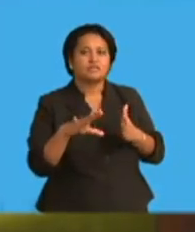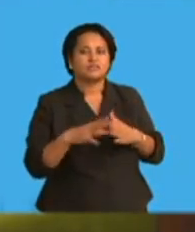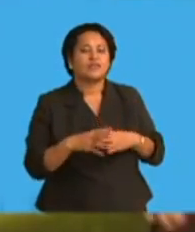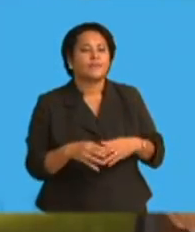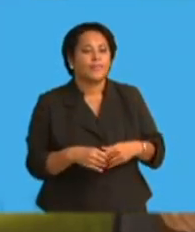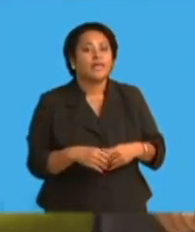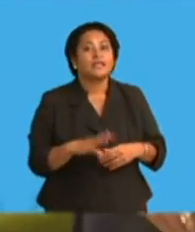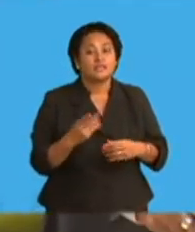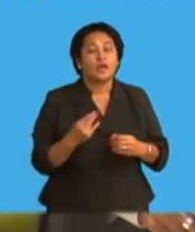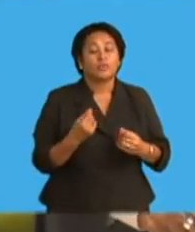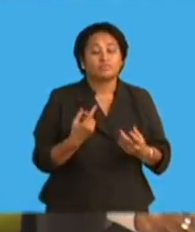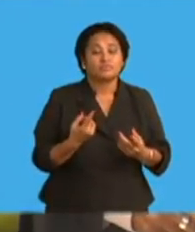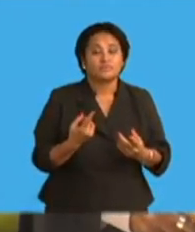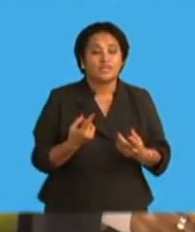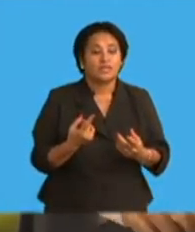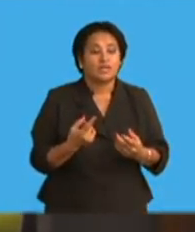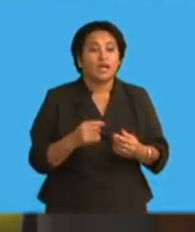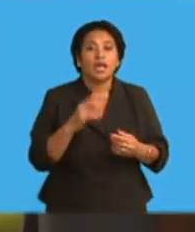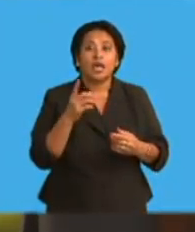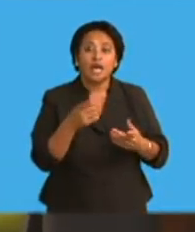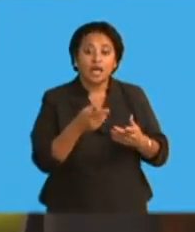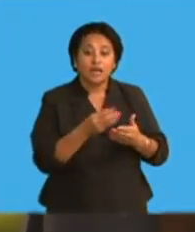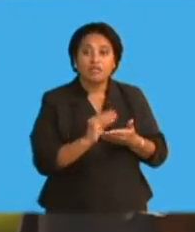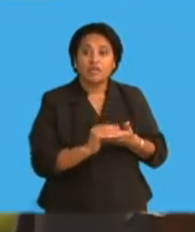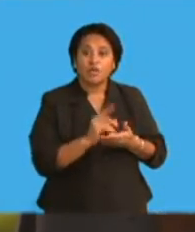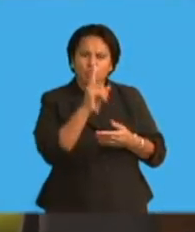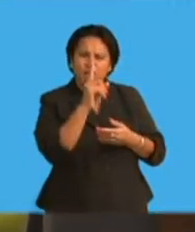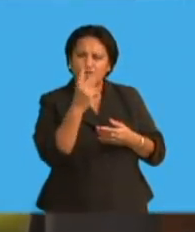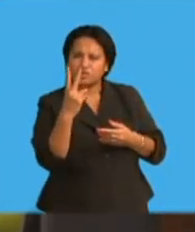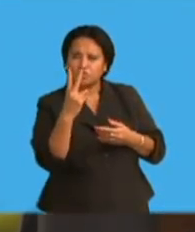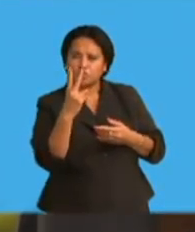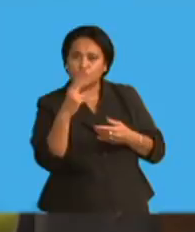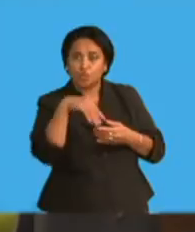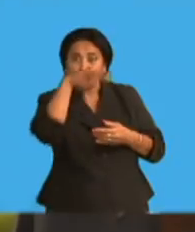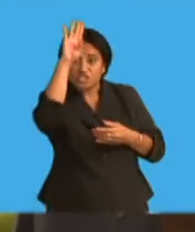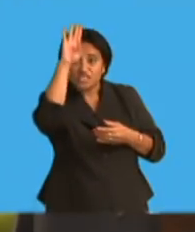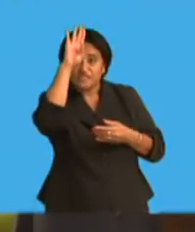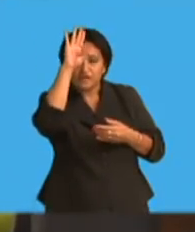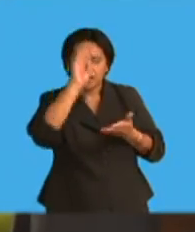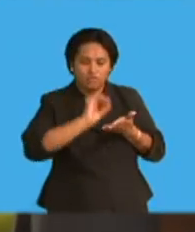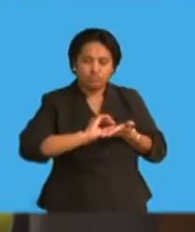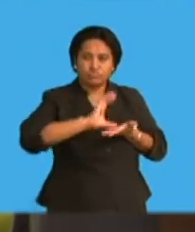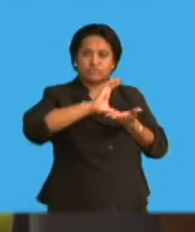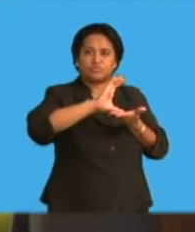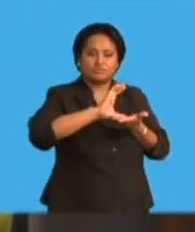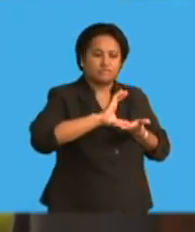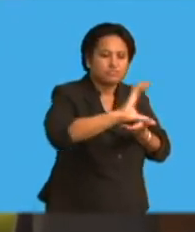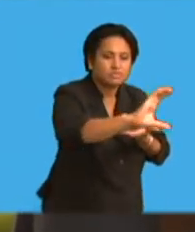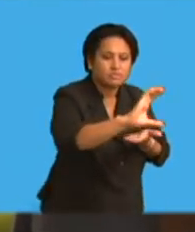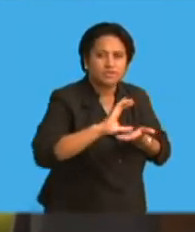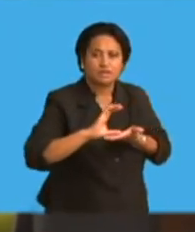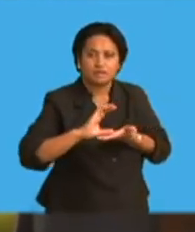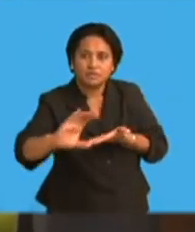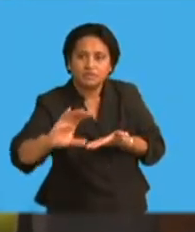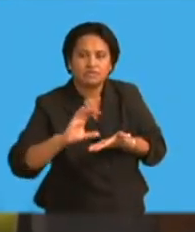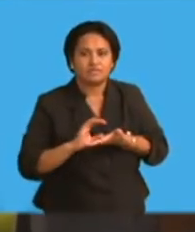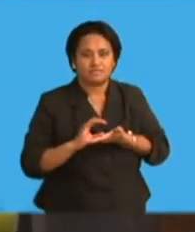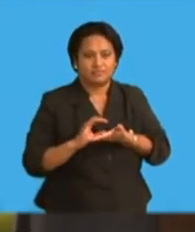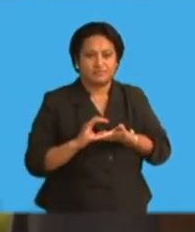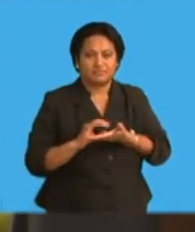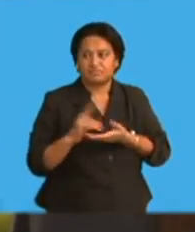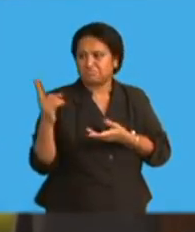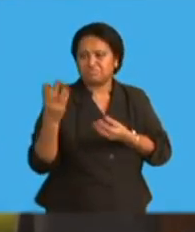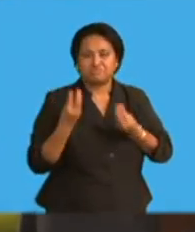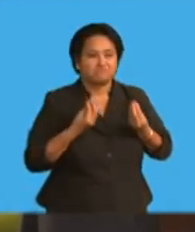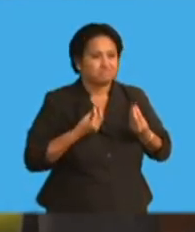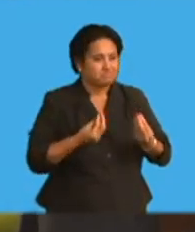that were being given, one or two chiefs got the larger lump sum. That's what he's not saying. One or two chiefs got the larger lump sum. After the Surfing Act